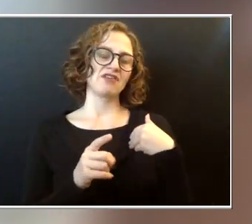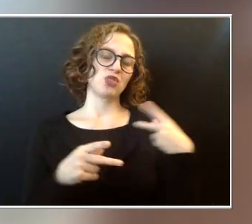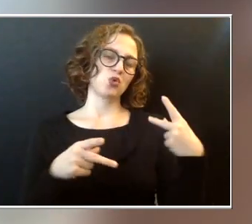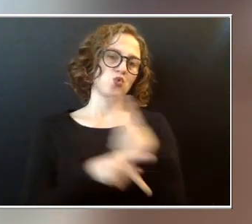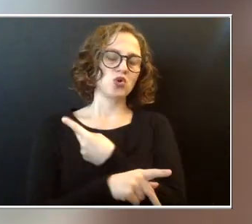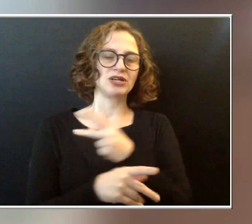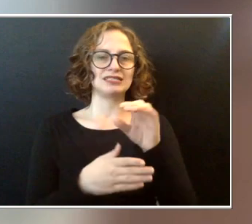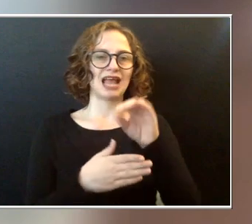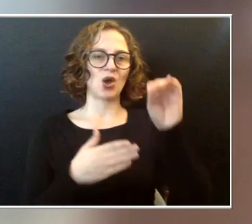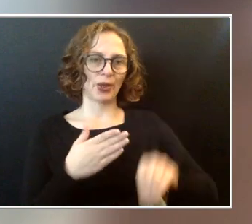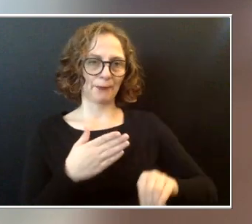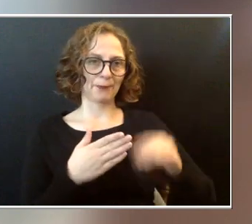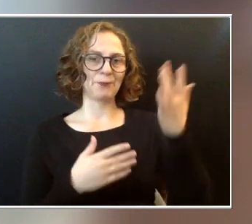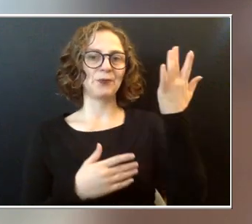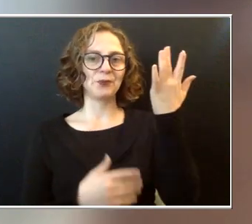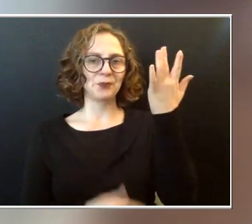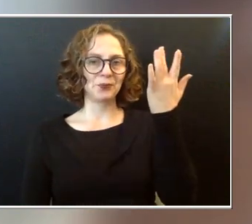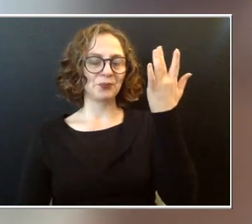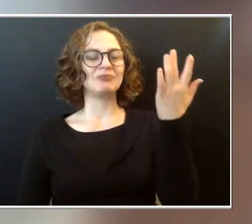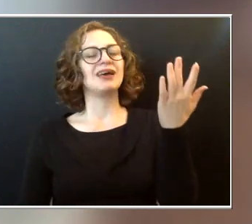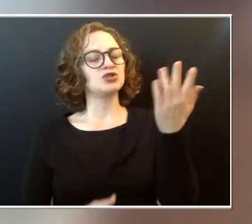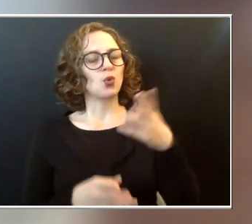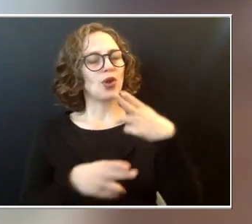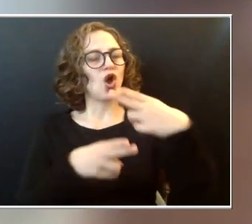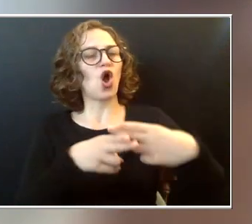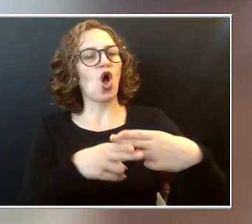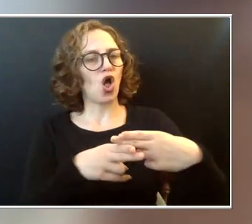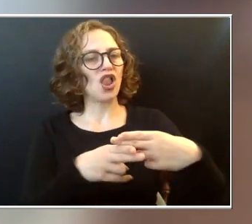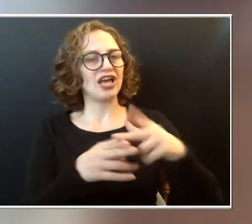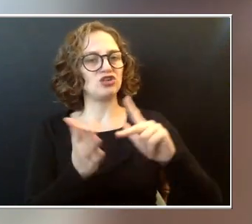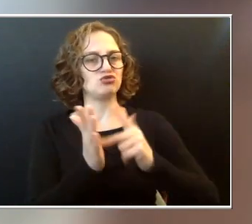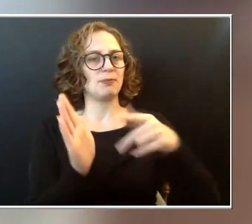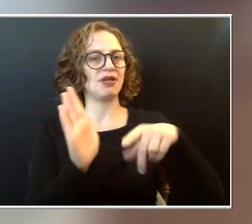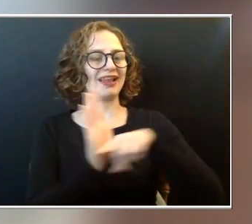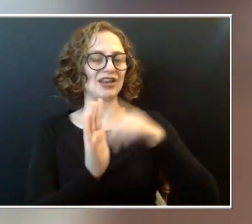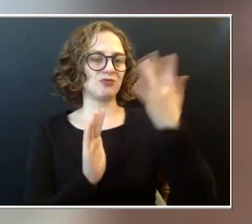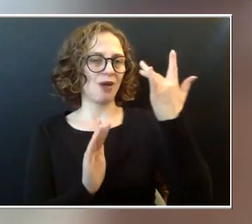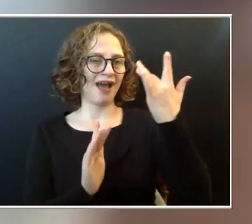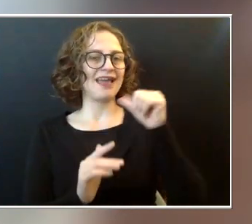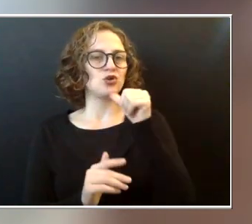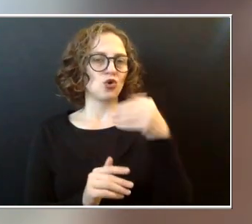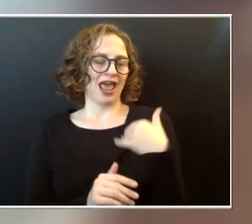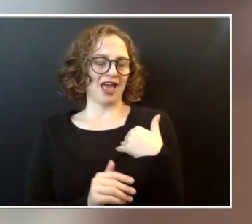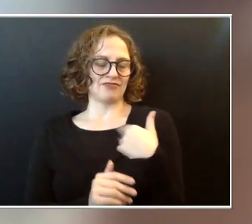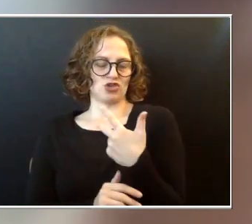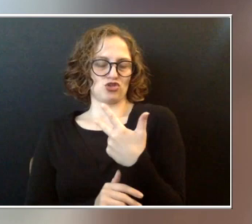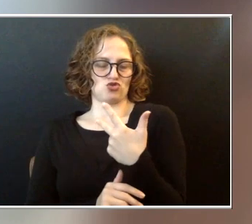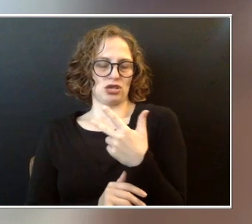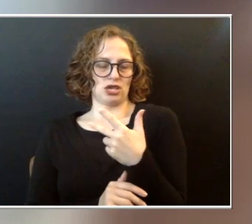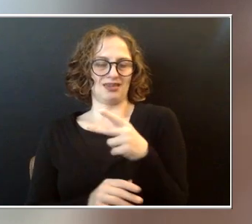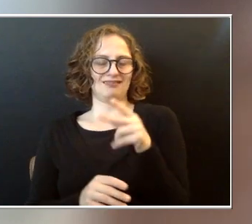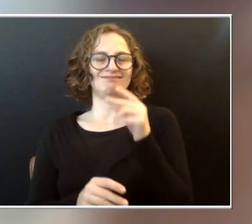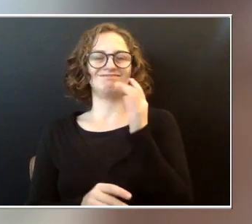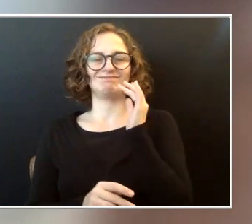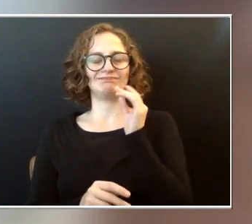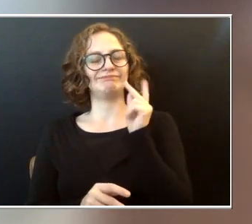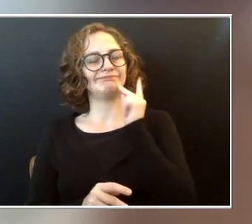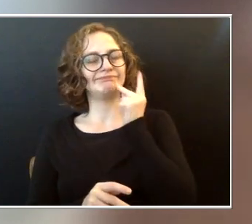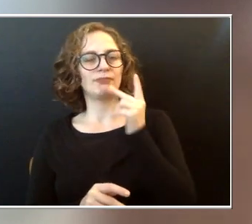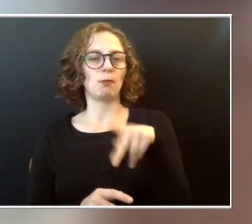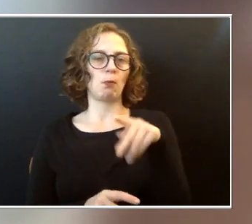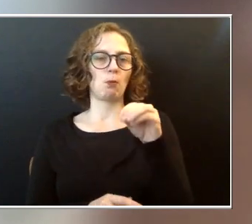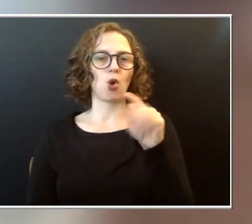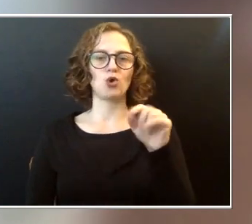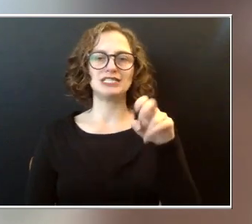it lacks the three common proteins that other cancers have, for which we have targeted drugs. And so all